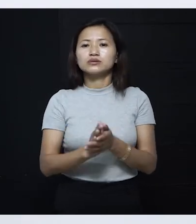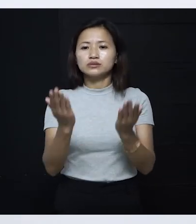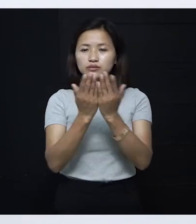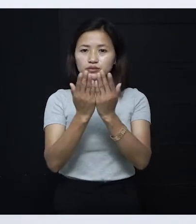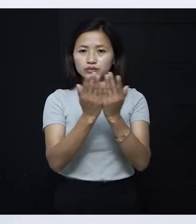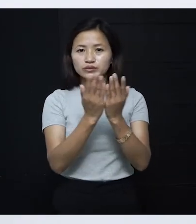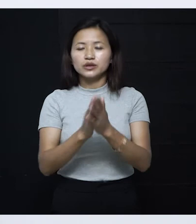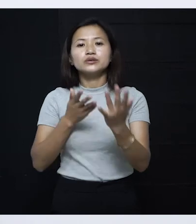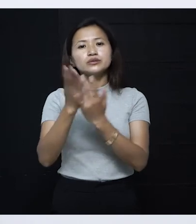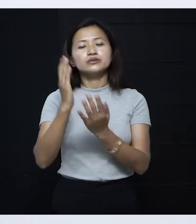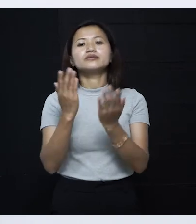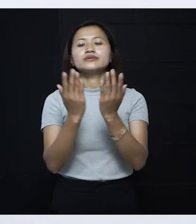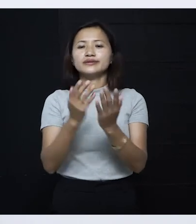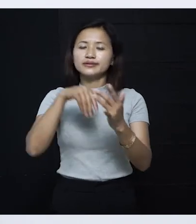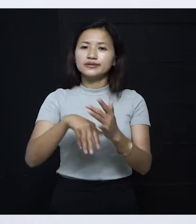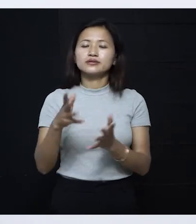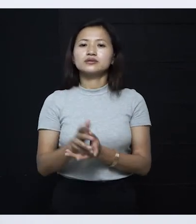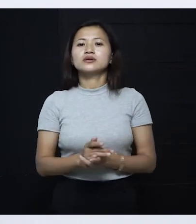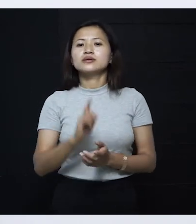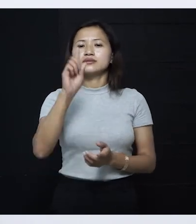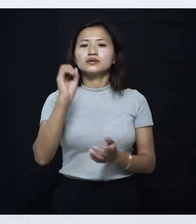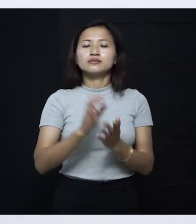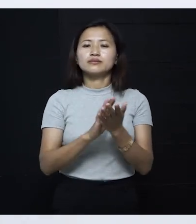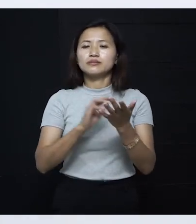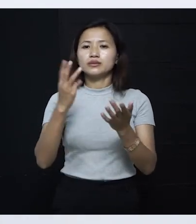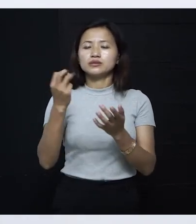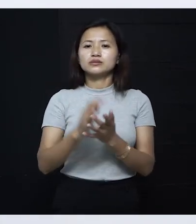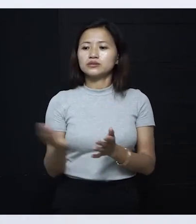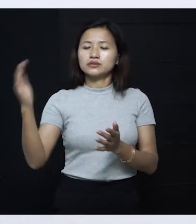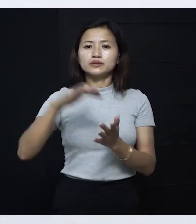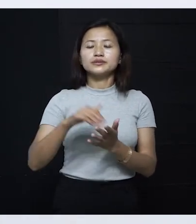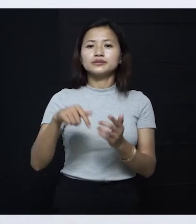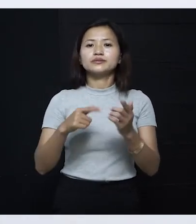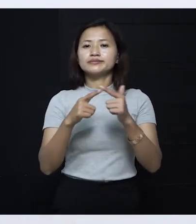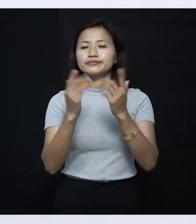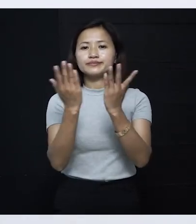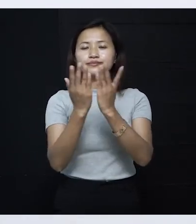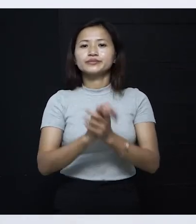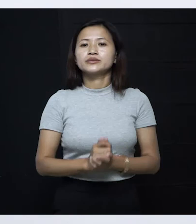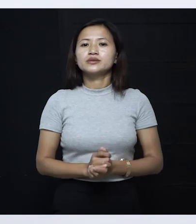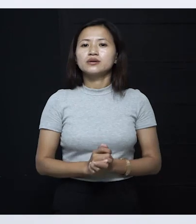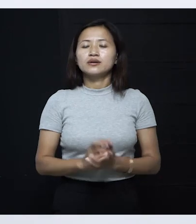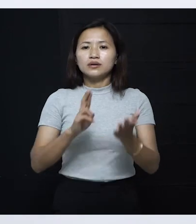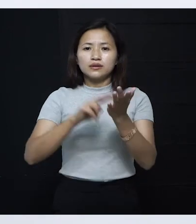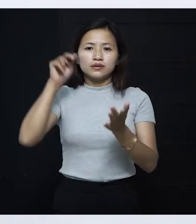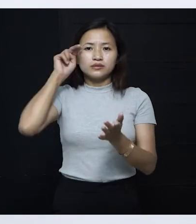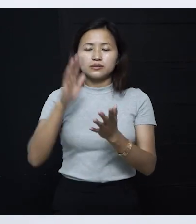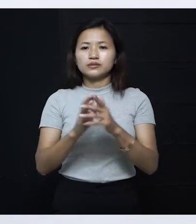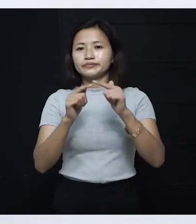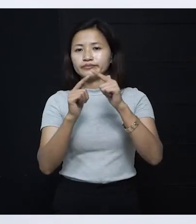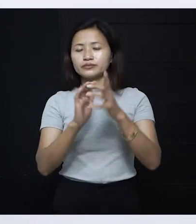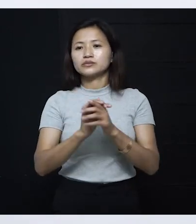read it, you go through it, because 10 marks will be coming from this textbook, okay? That is from this Nagaland